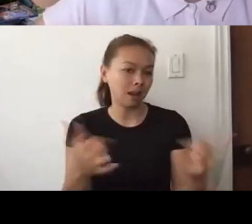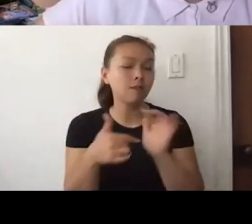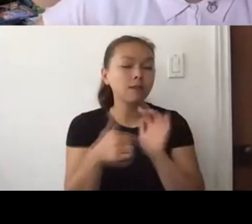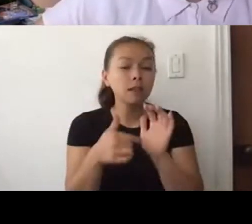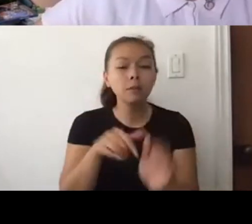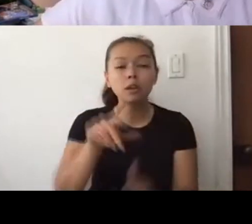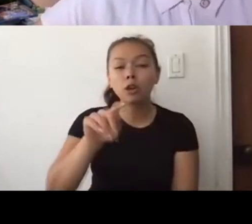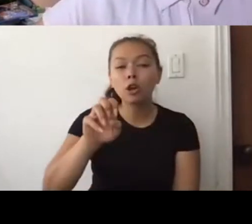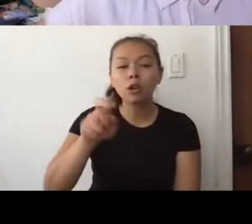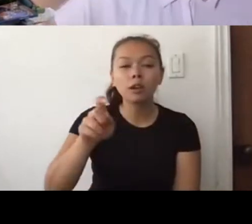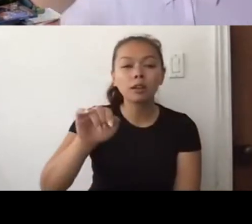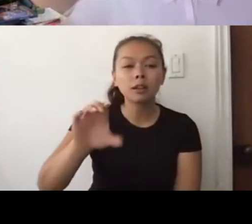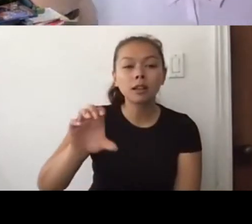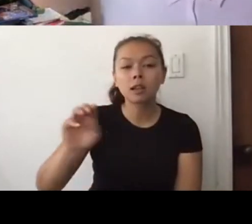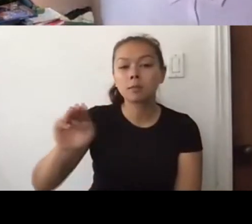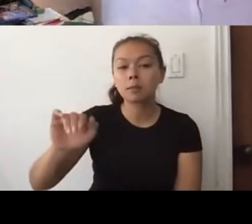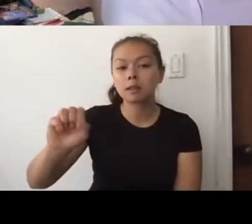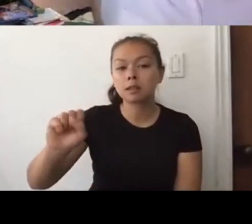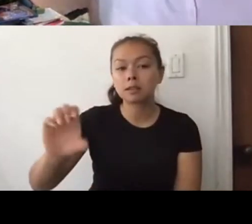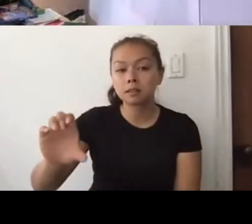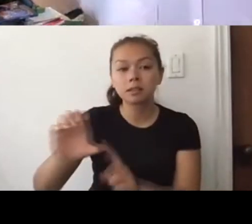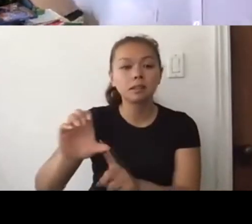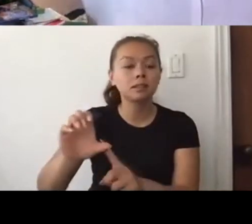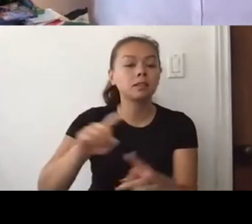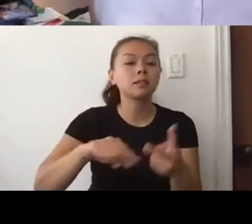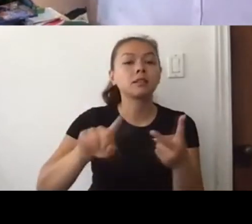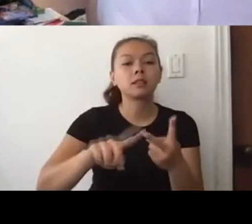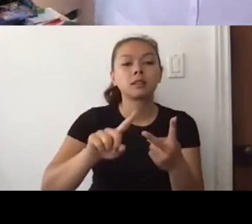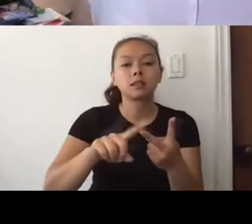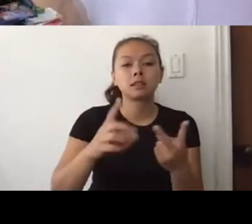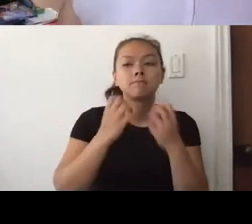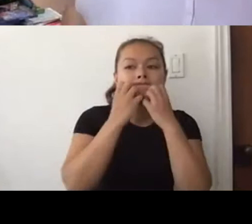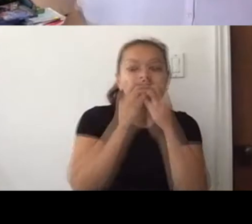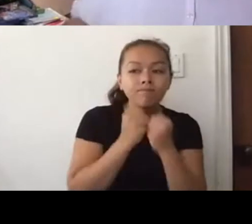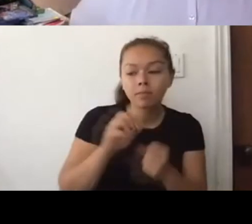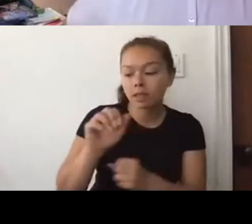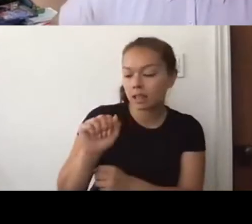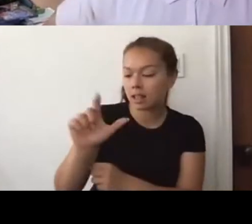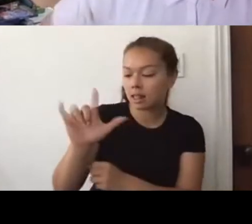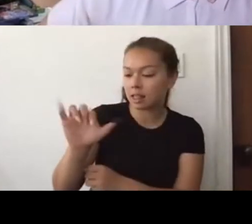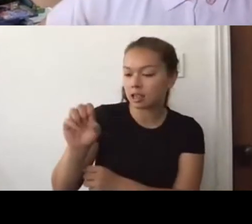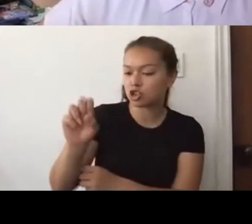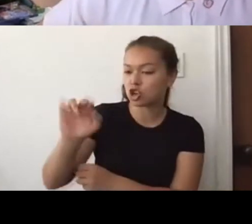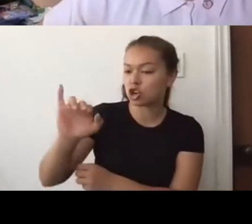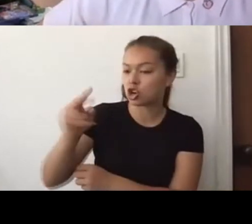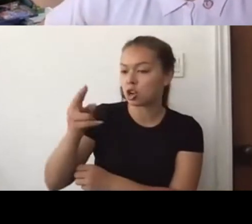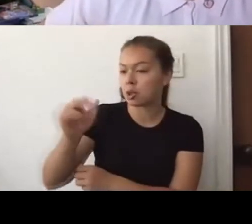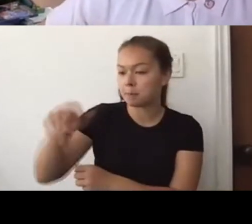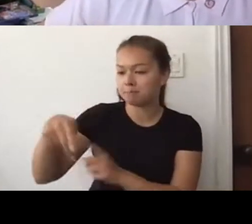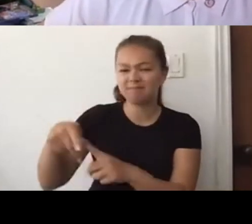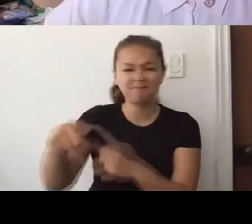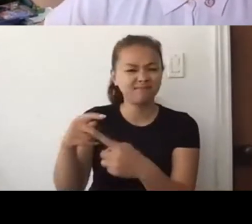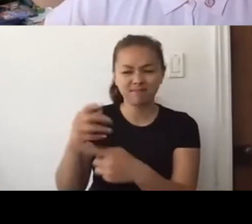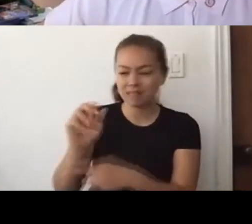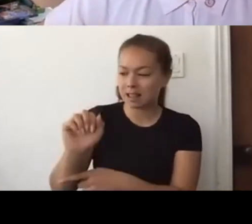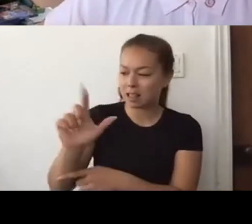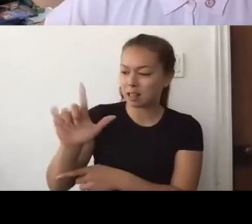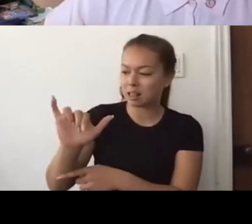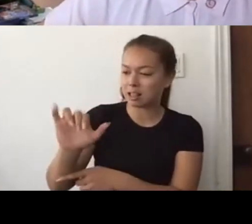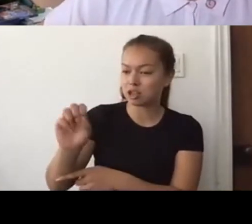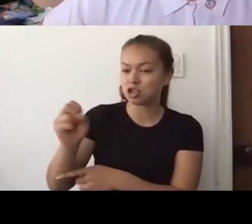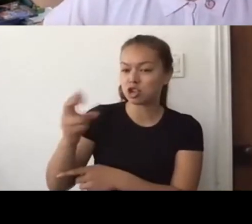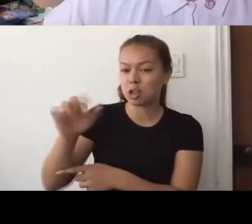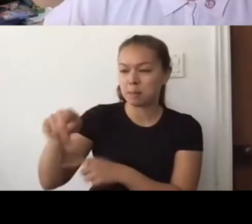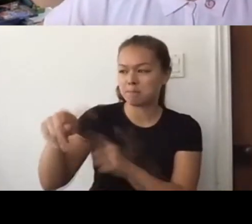and how to practice meaningful allyship, whatever that word means. So I'm really looking forward to the conversation and super excited to chat with